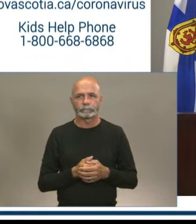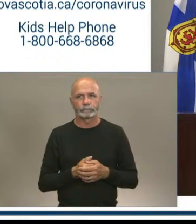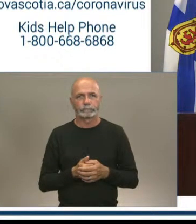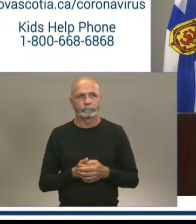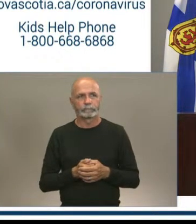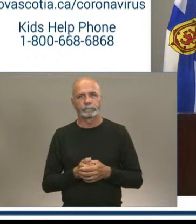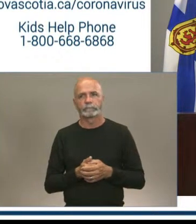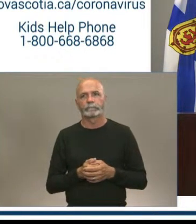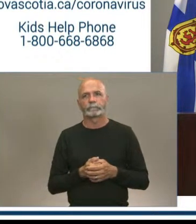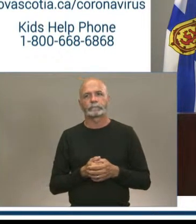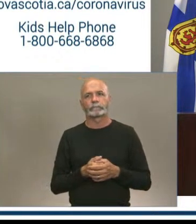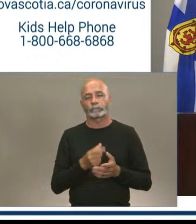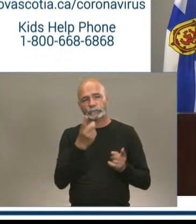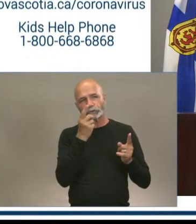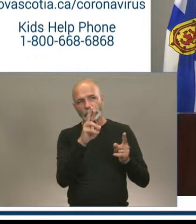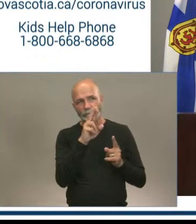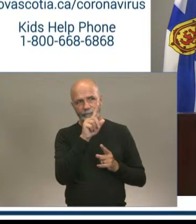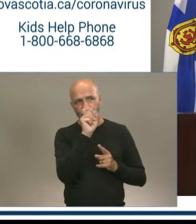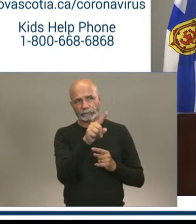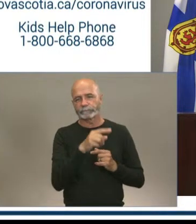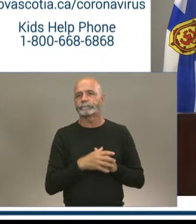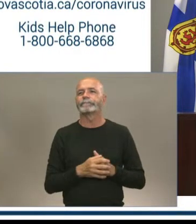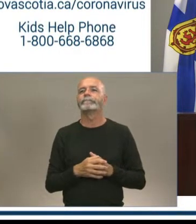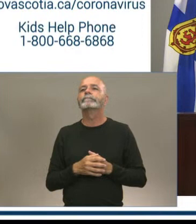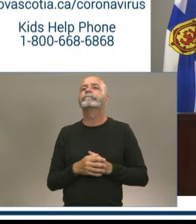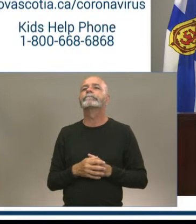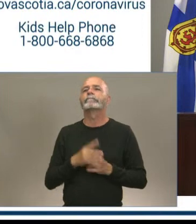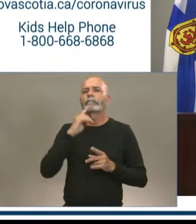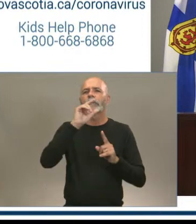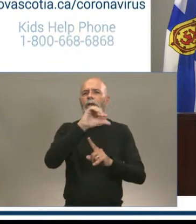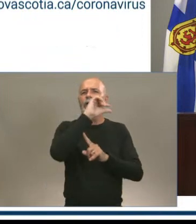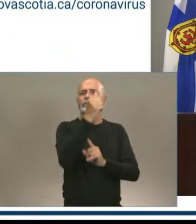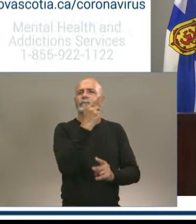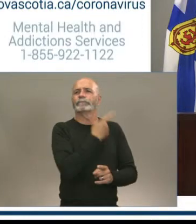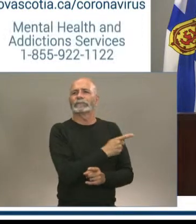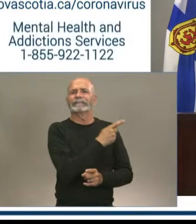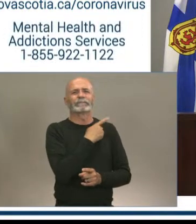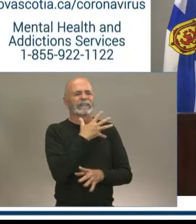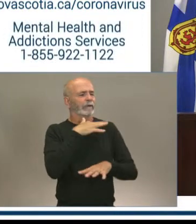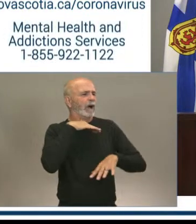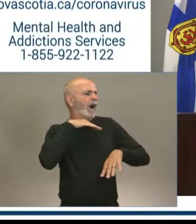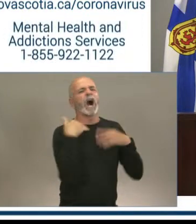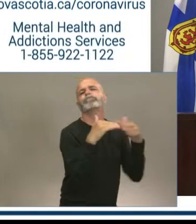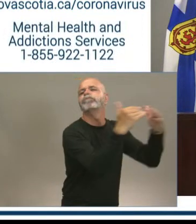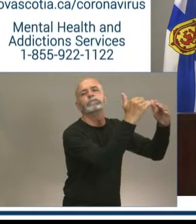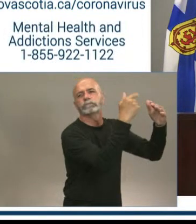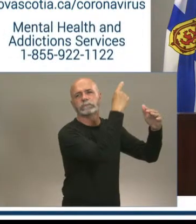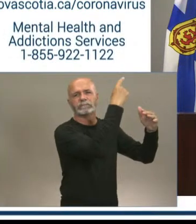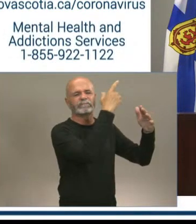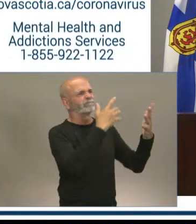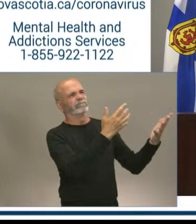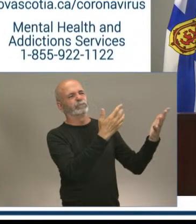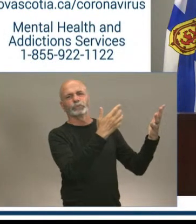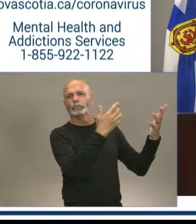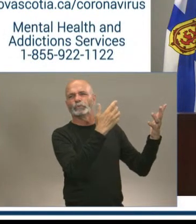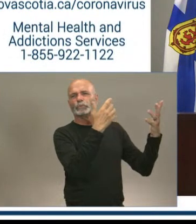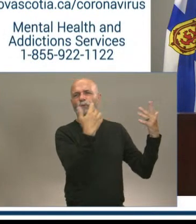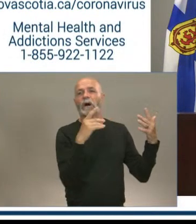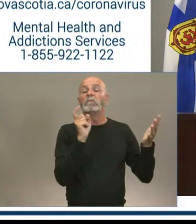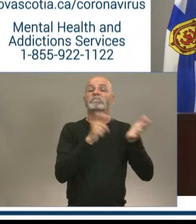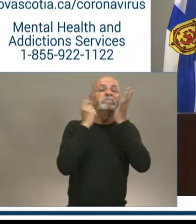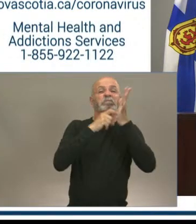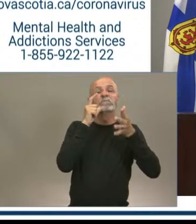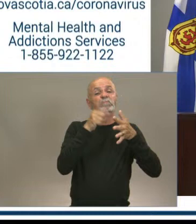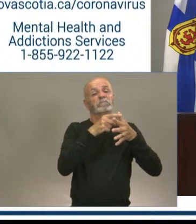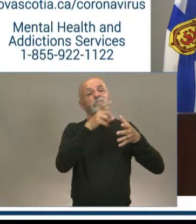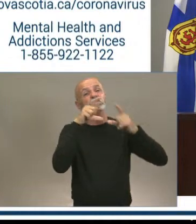Dr. Strang, other provinces are lifting restrictions faster than we are, including the obligation to wear masks. How will that factor into